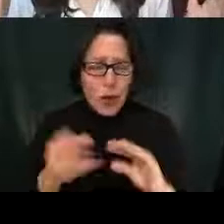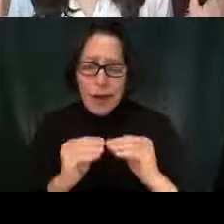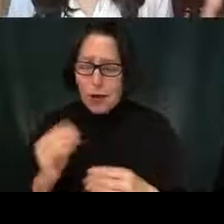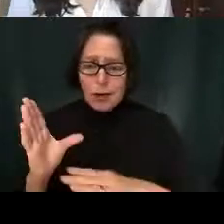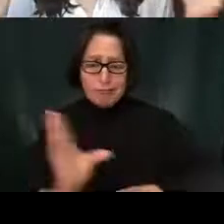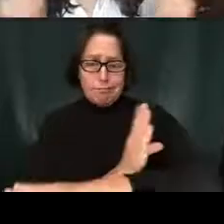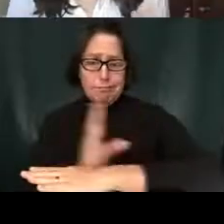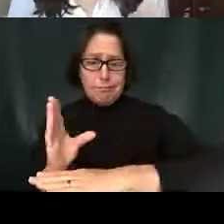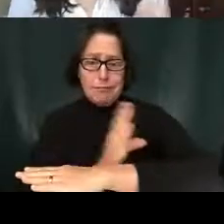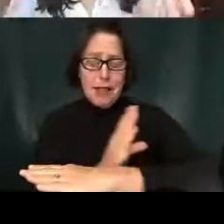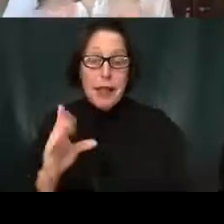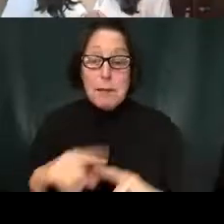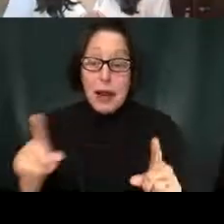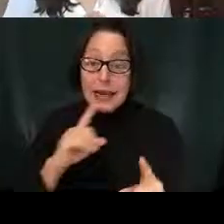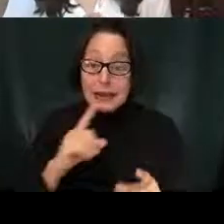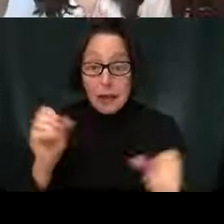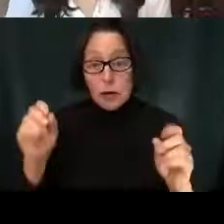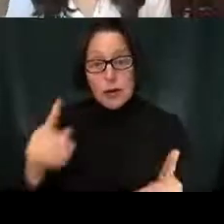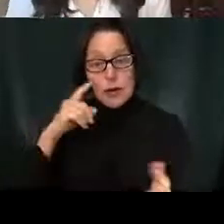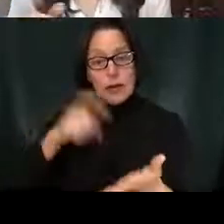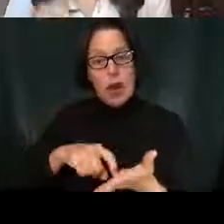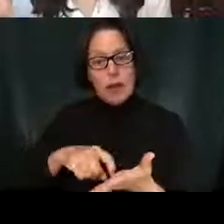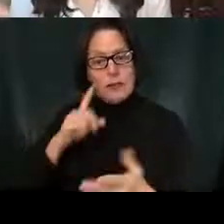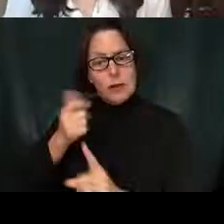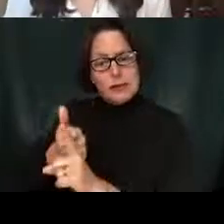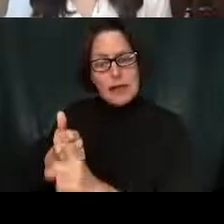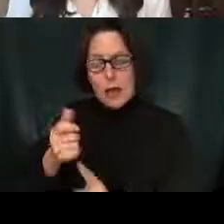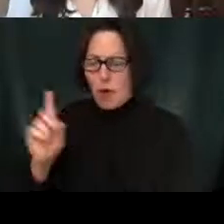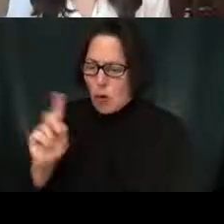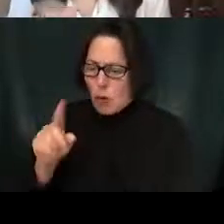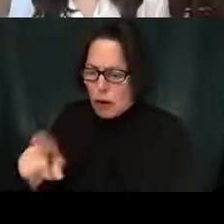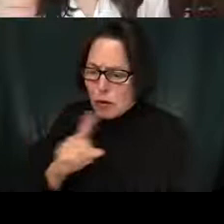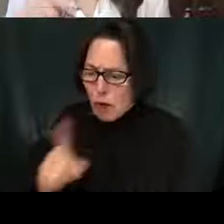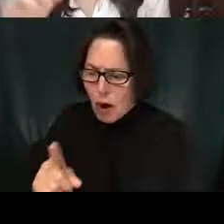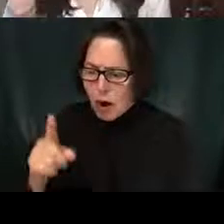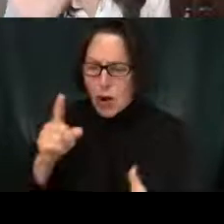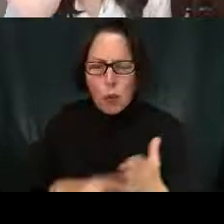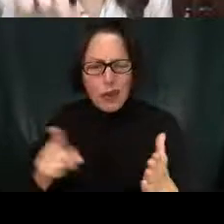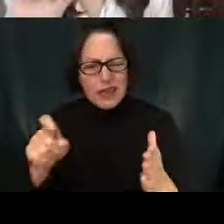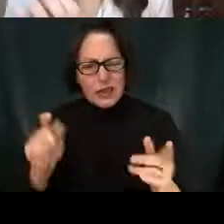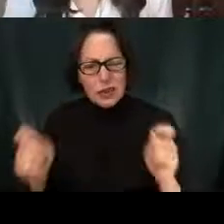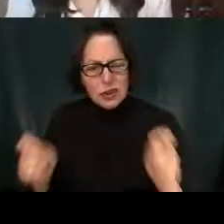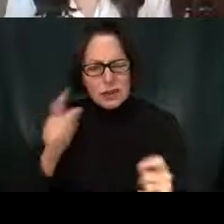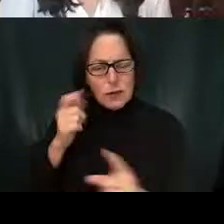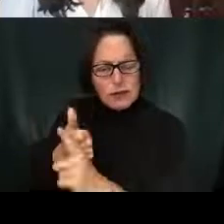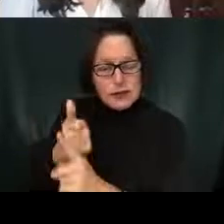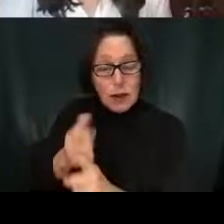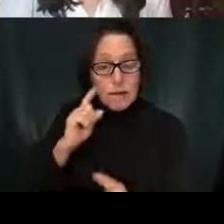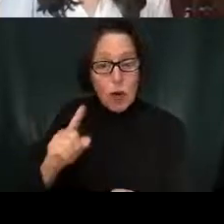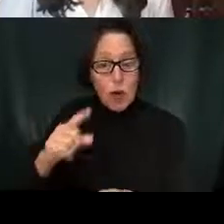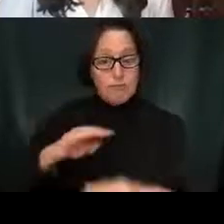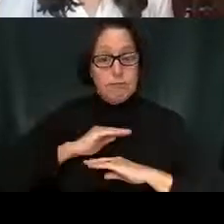this spectrum, but it's an opportunity to acknowledge for yourself where you are and what maybe adjustments you need to make to fulfill your purpose for showing up here